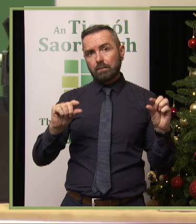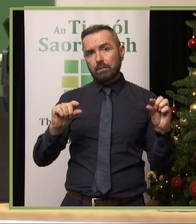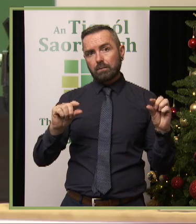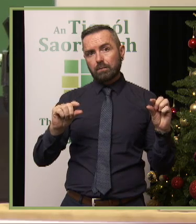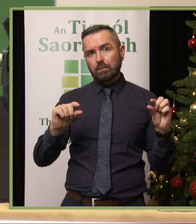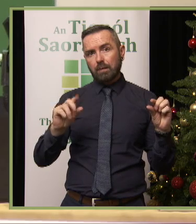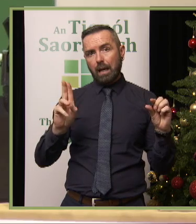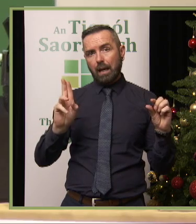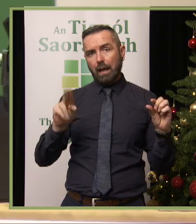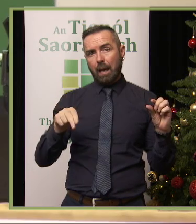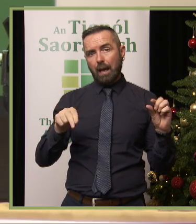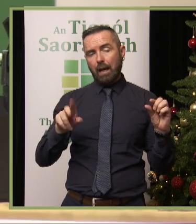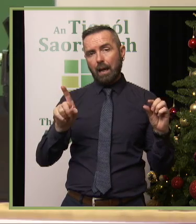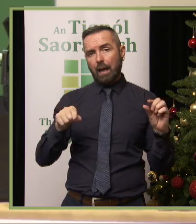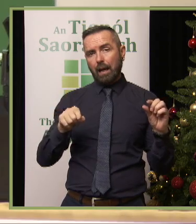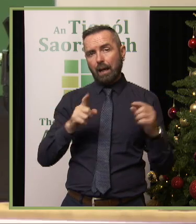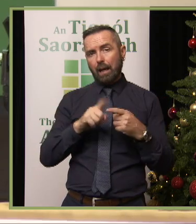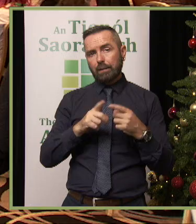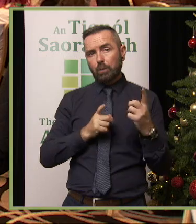local actions?